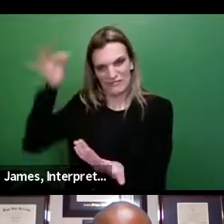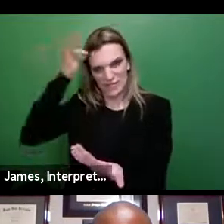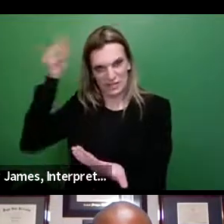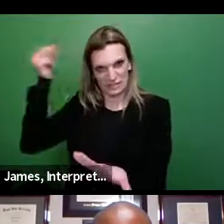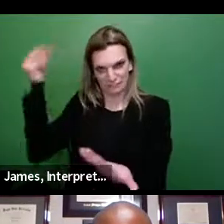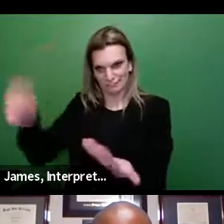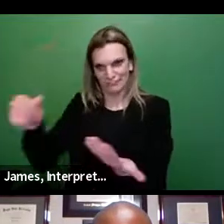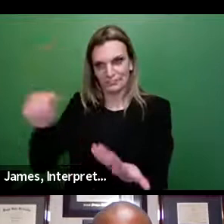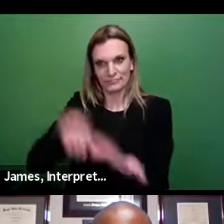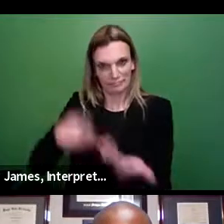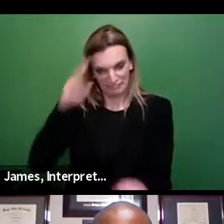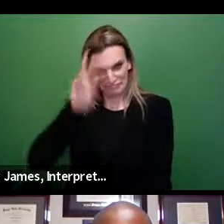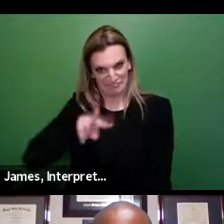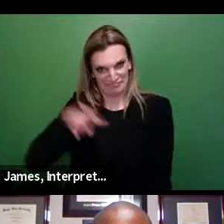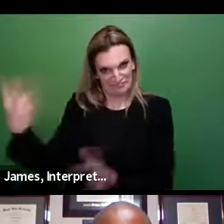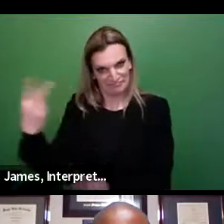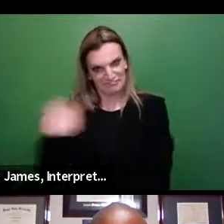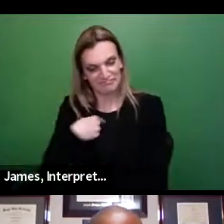dollars. Your thoughts?